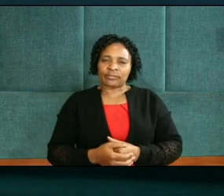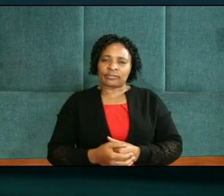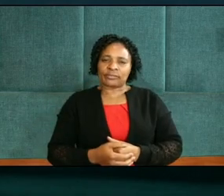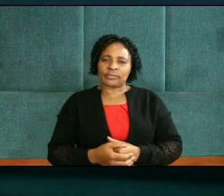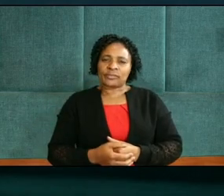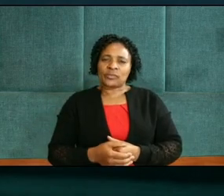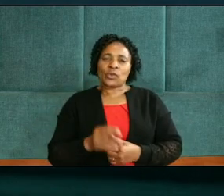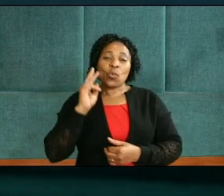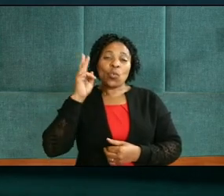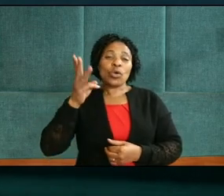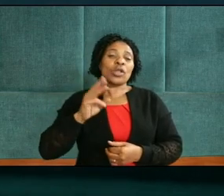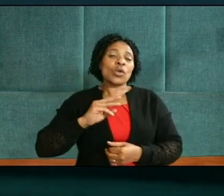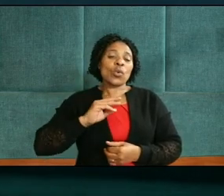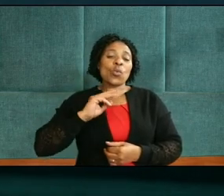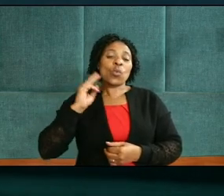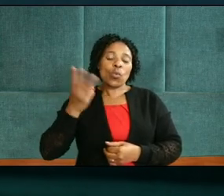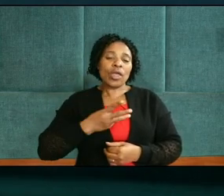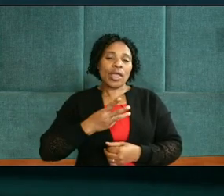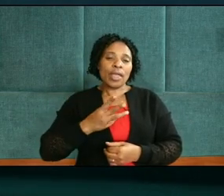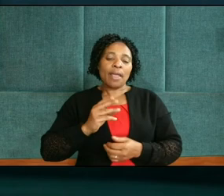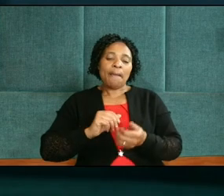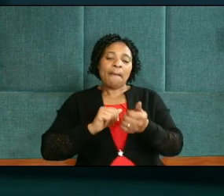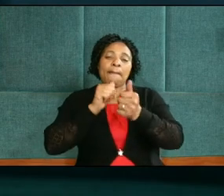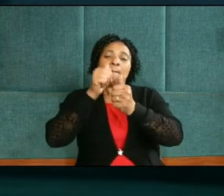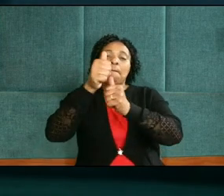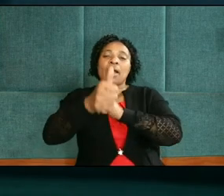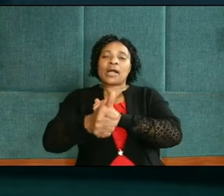will we pass through the pearly gates?